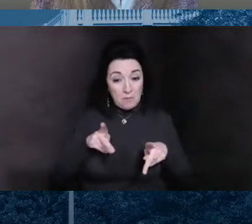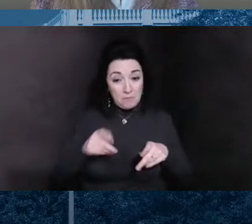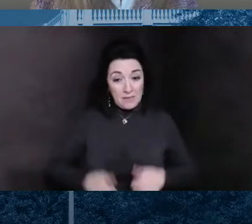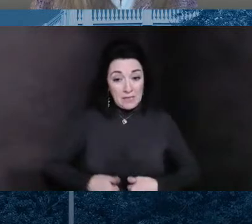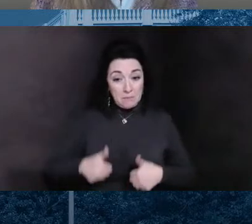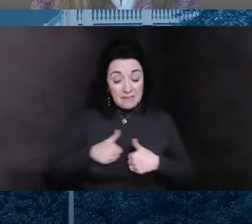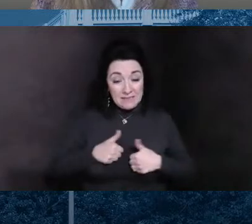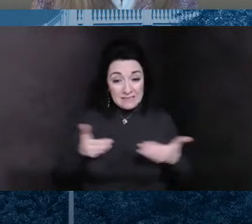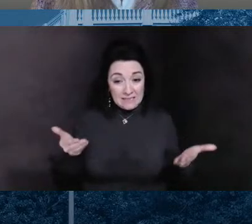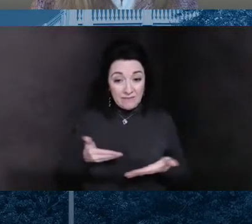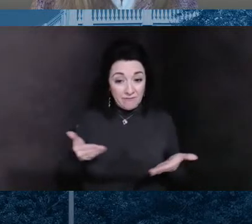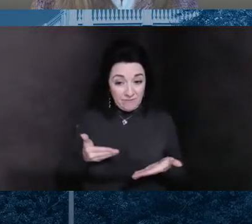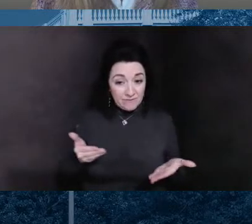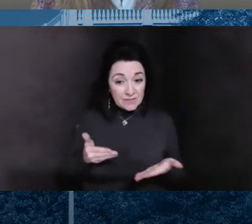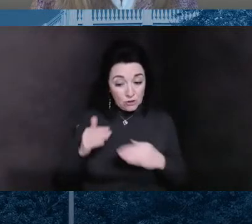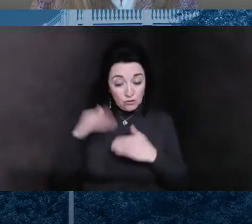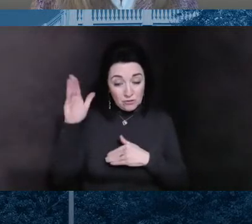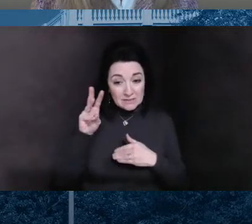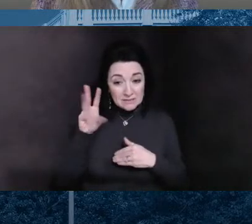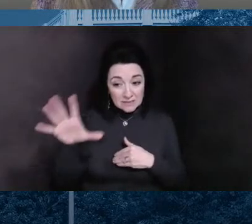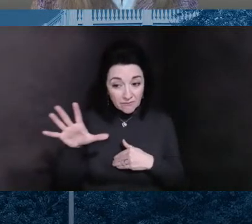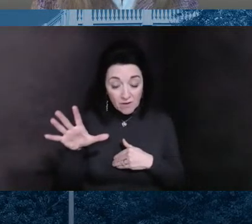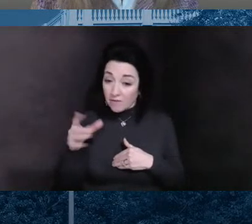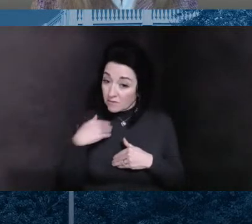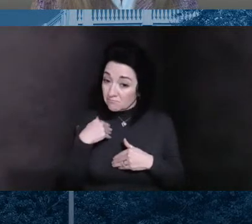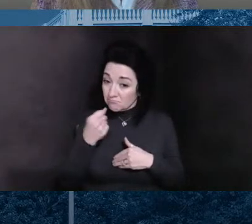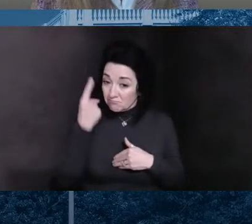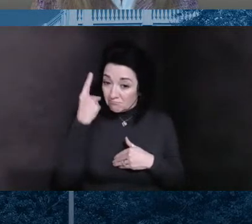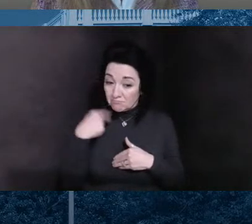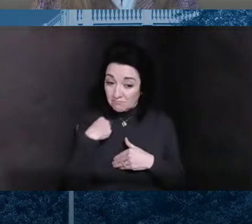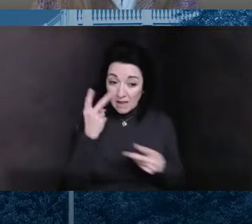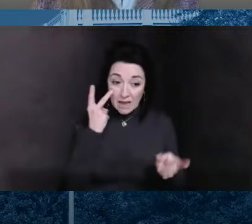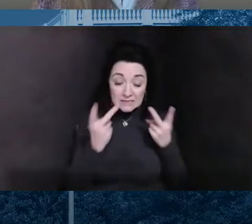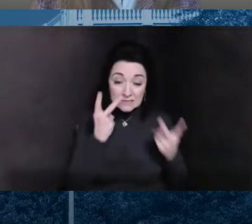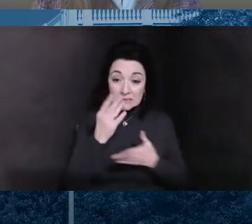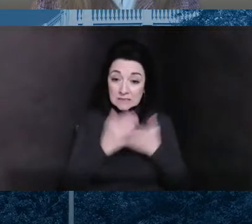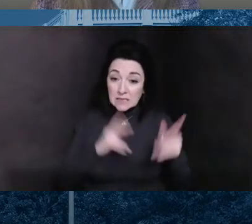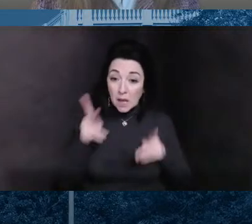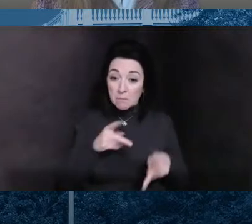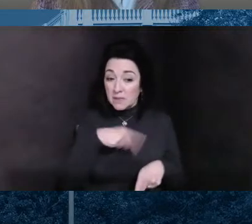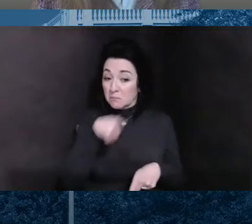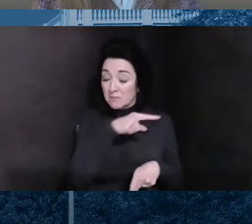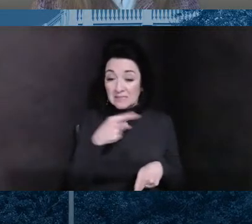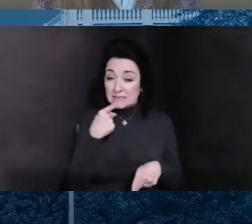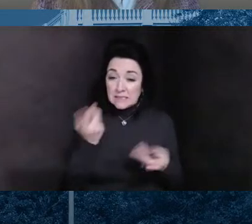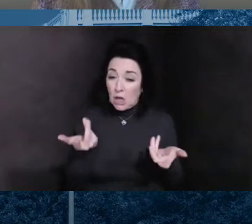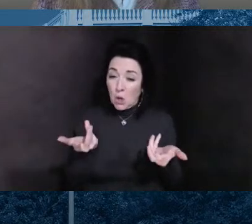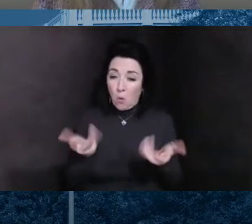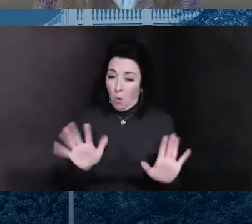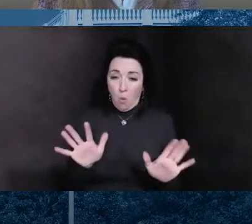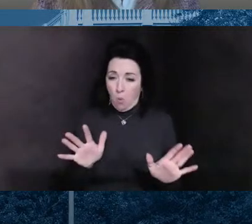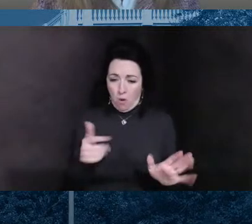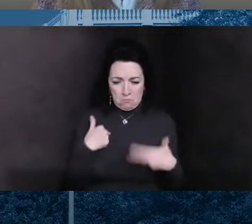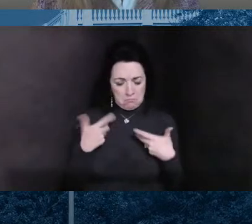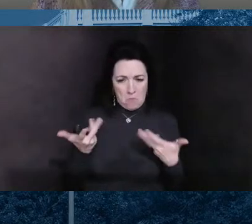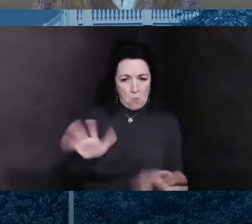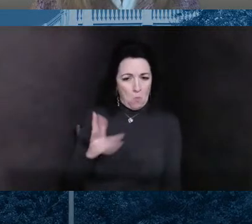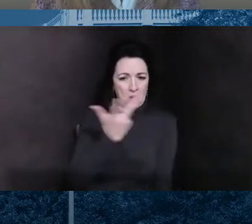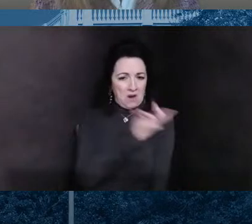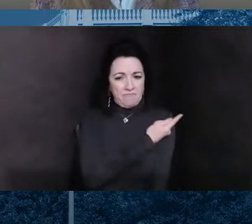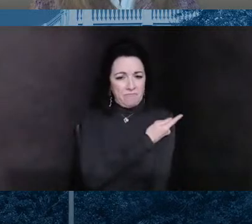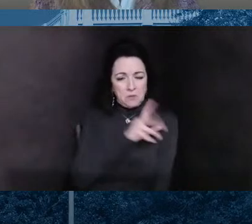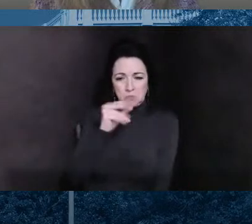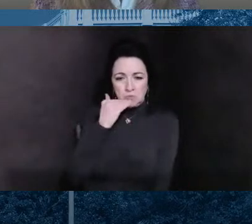get vaccinated. First responders, people work in hospitals, all that. And that's not really a good thing. We want to get